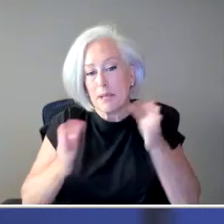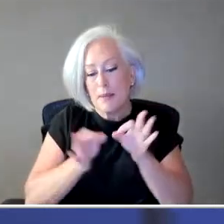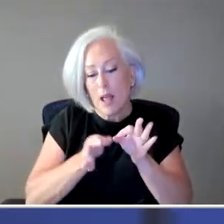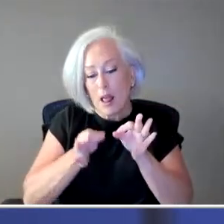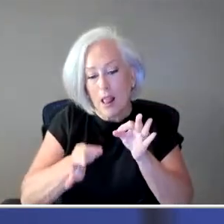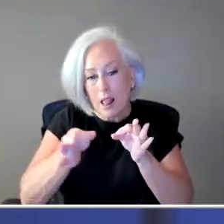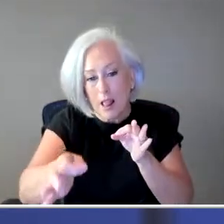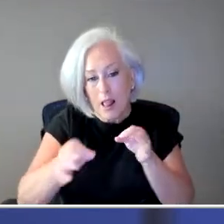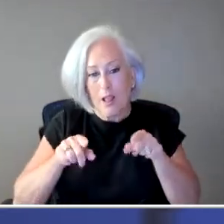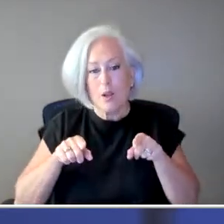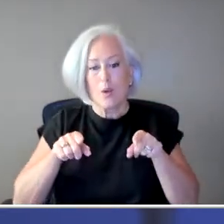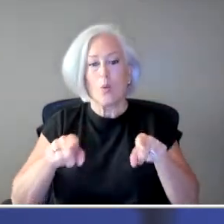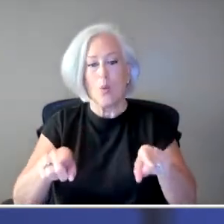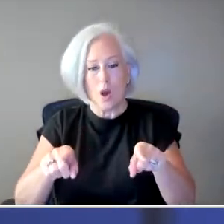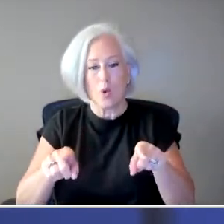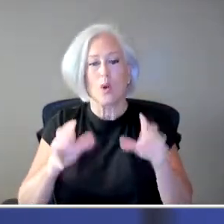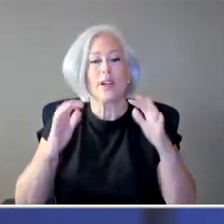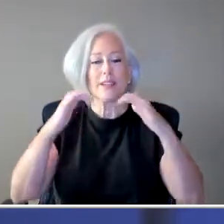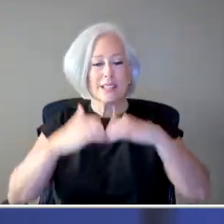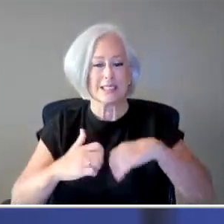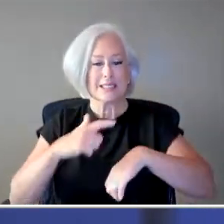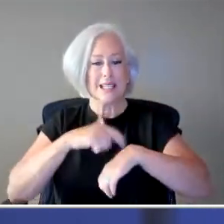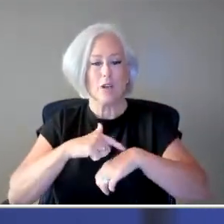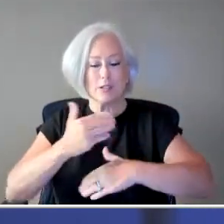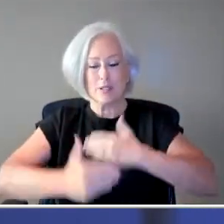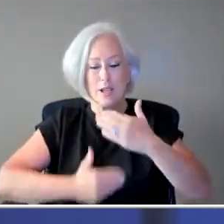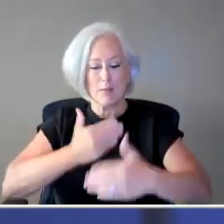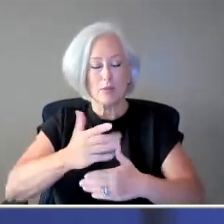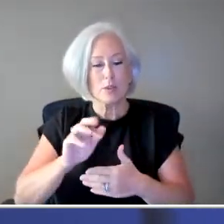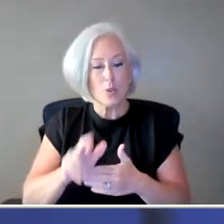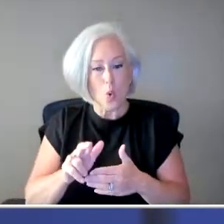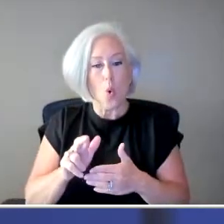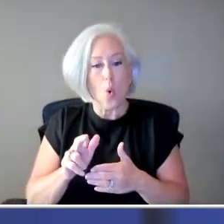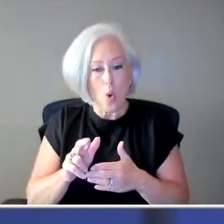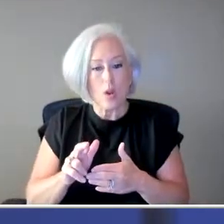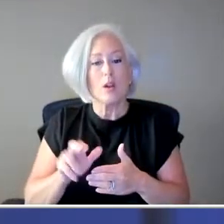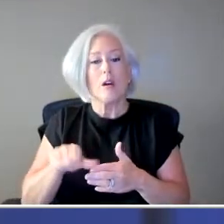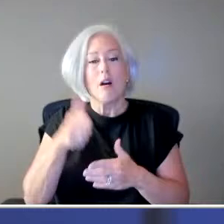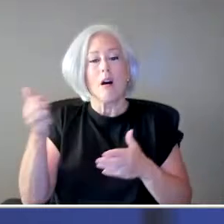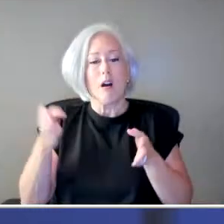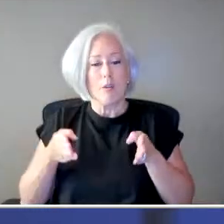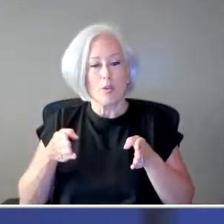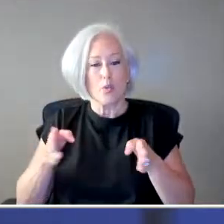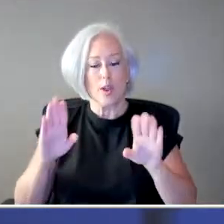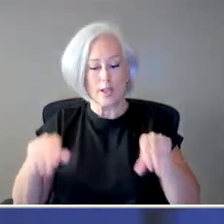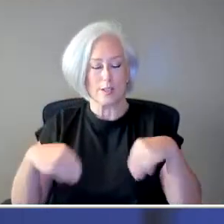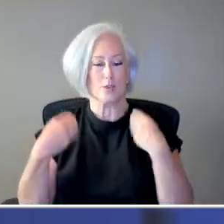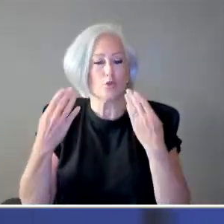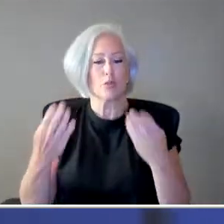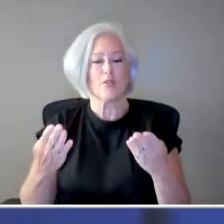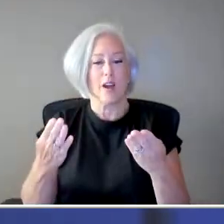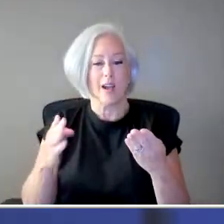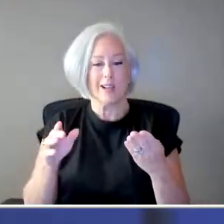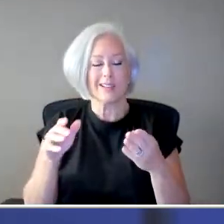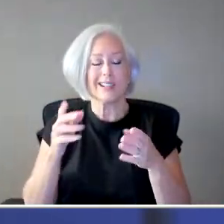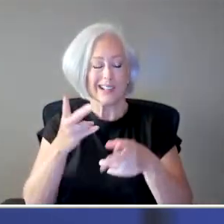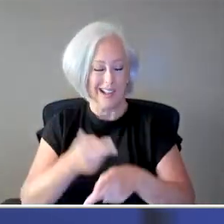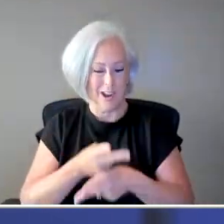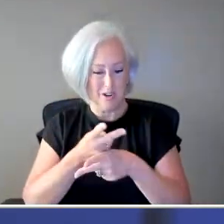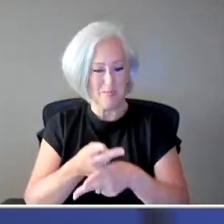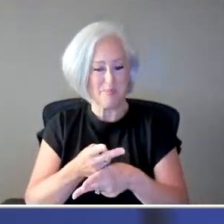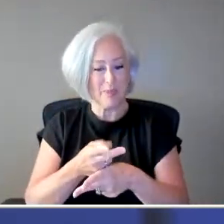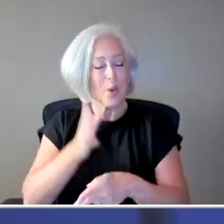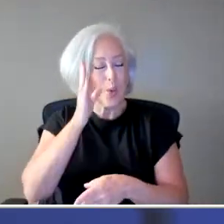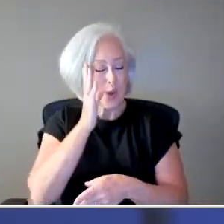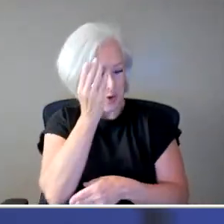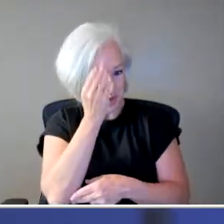to downtime processes or procedures, which are well-designed ways to provide alternate care. We will keep you updated,